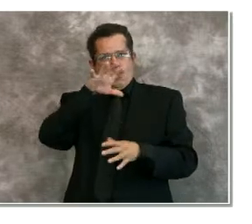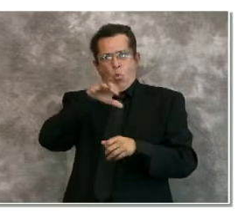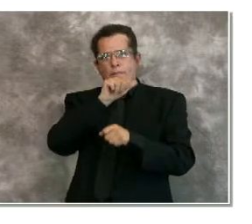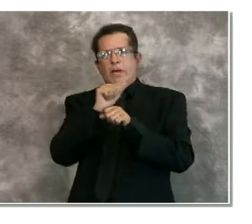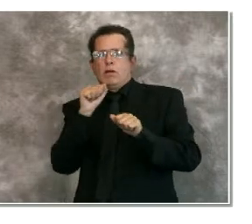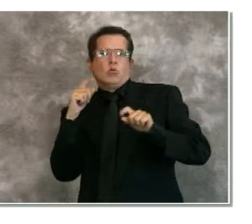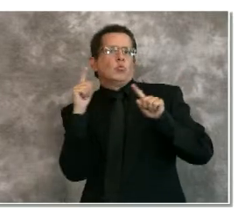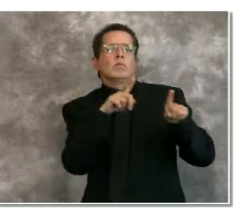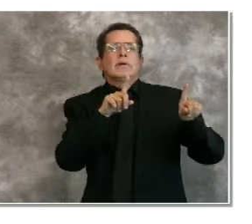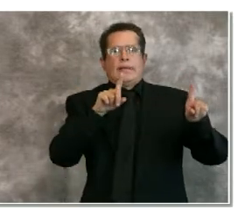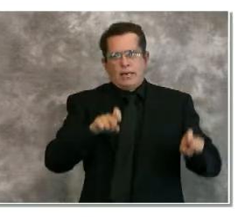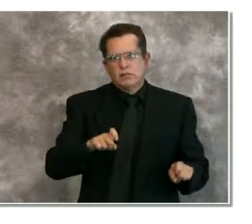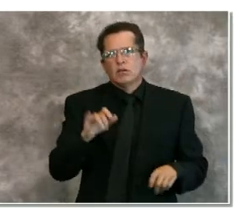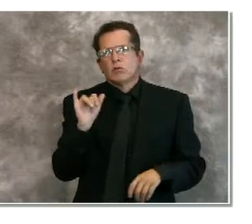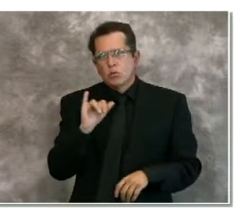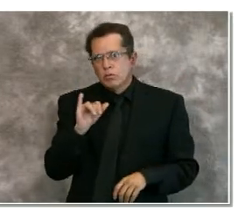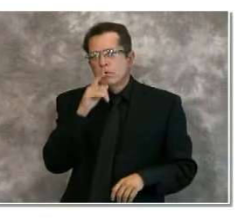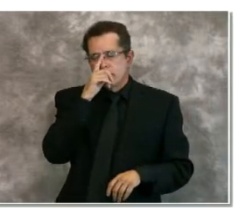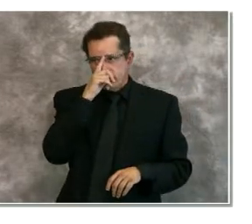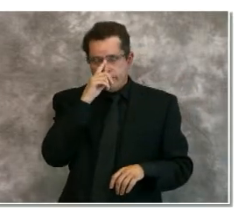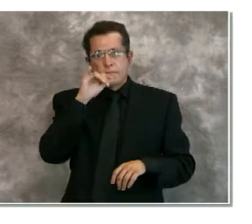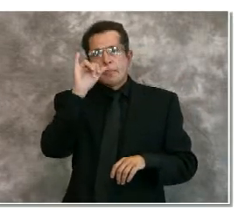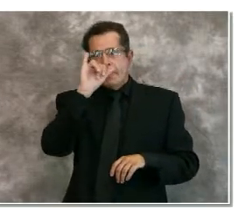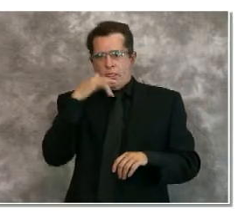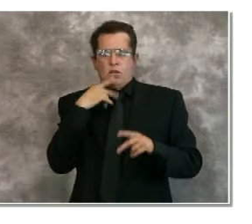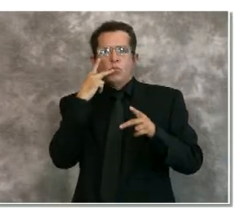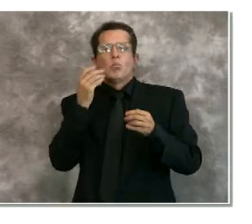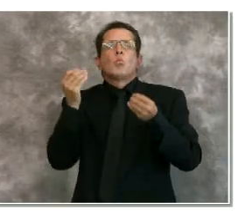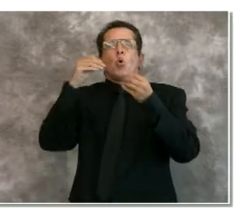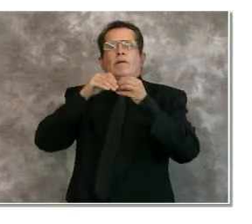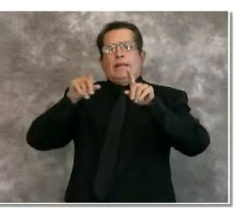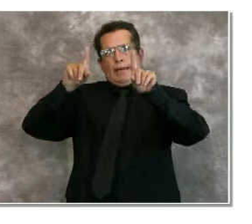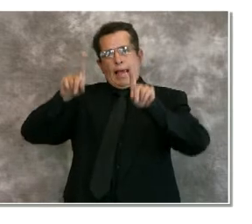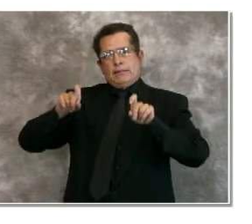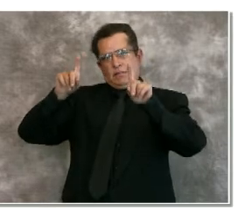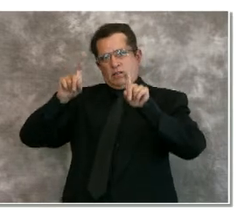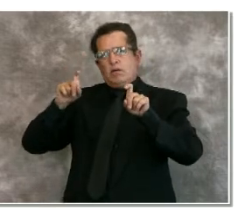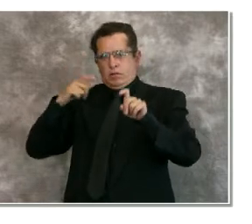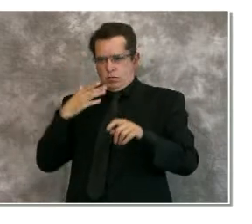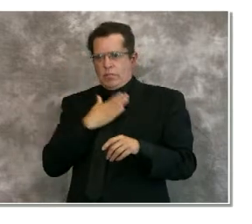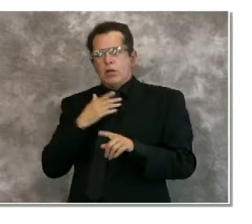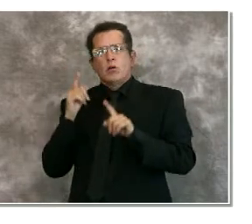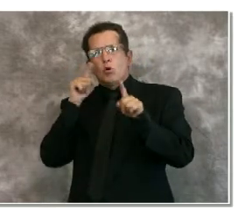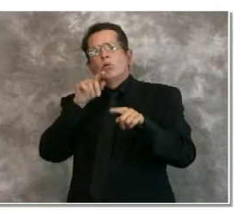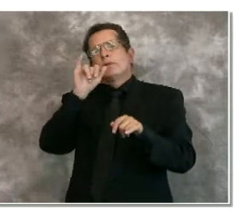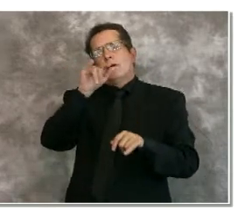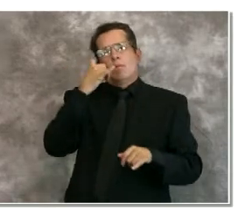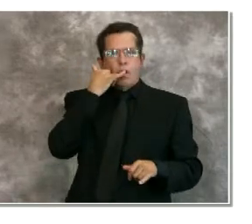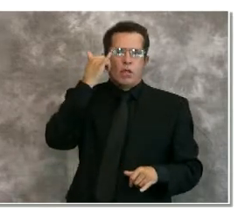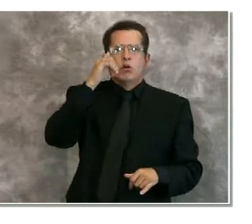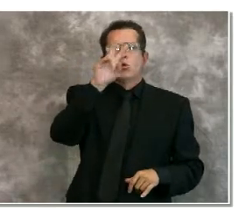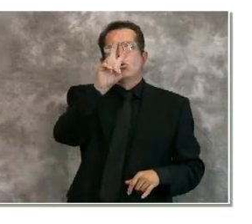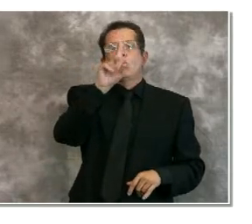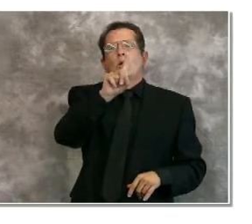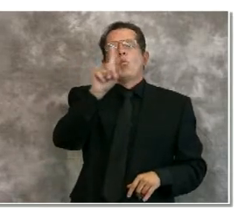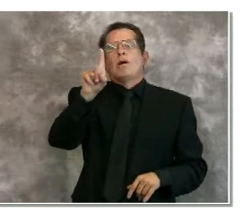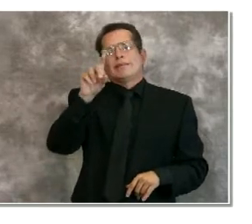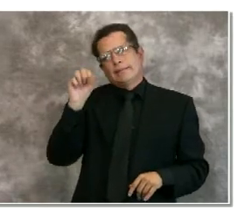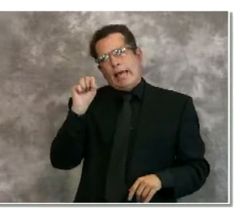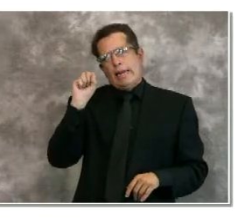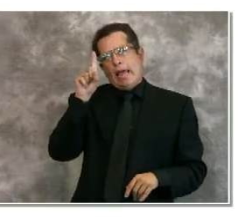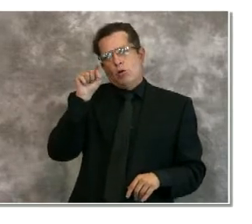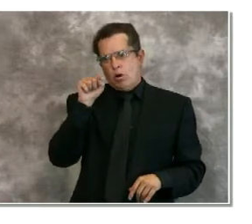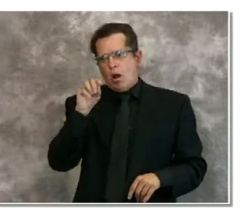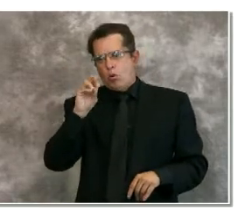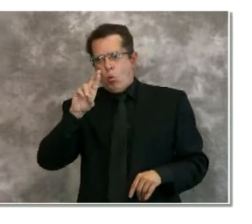an increase in demand for testing as we see an increase in cases. And we encourage folks to go to 211sandiego.org and find